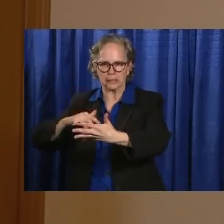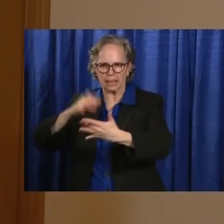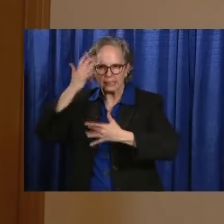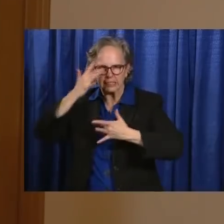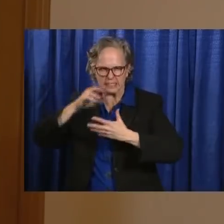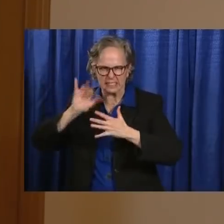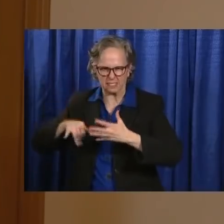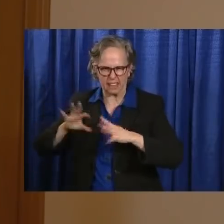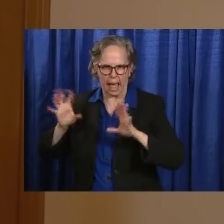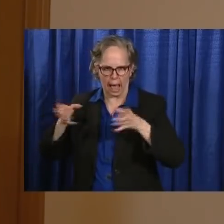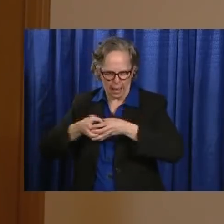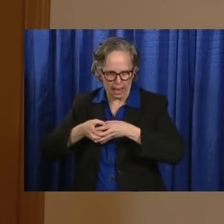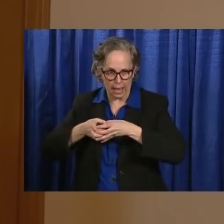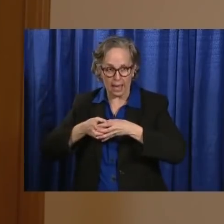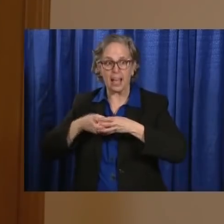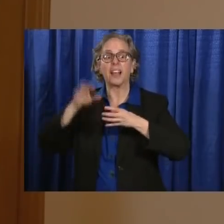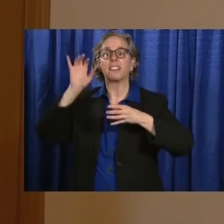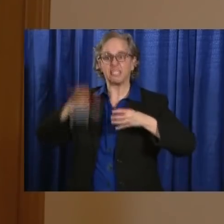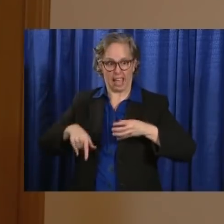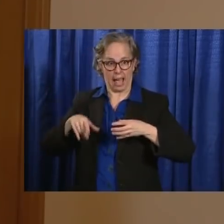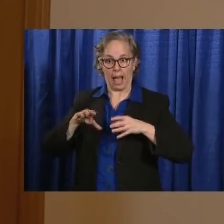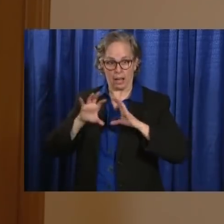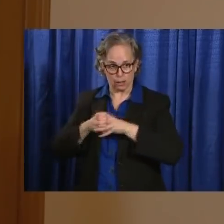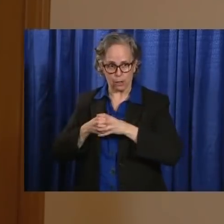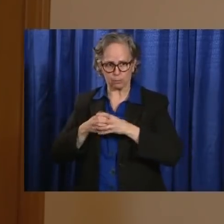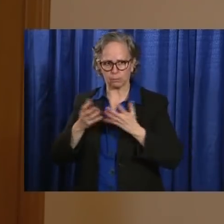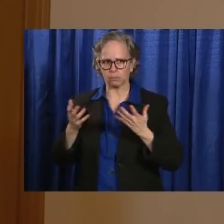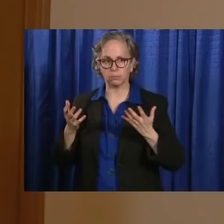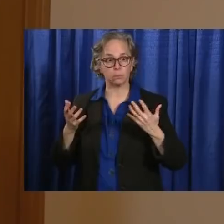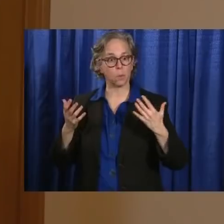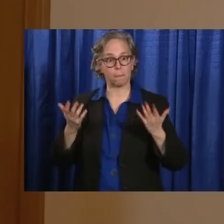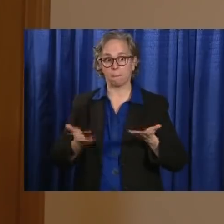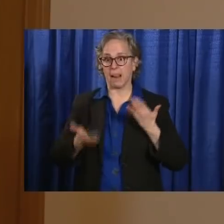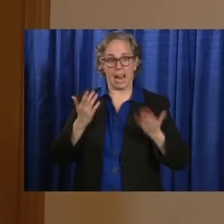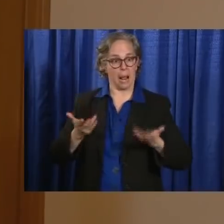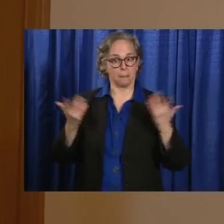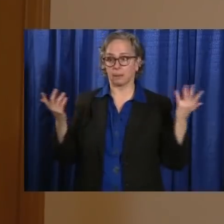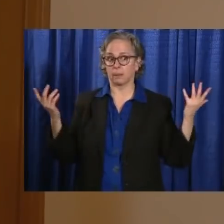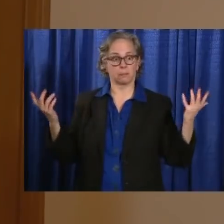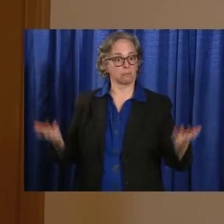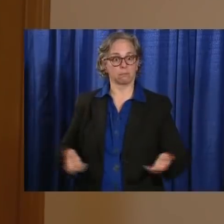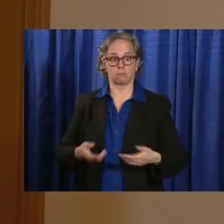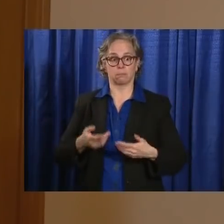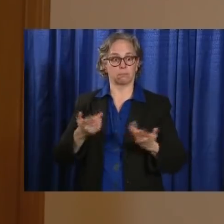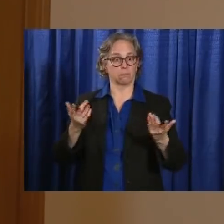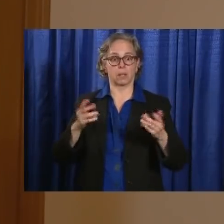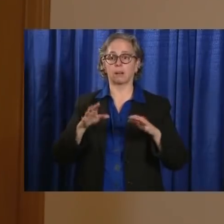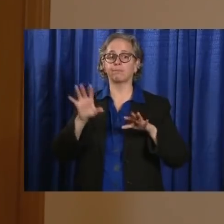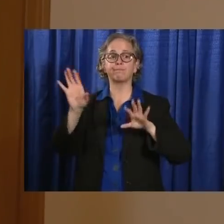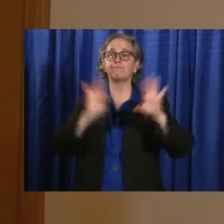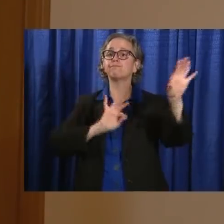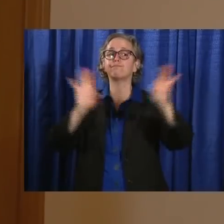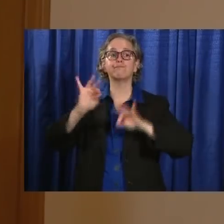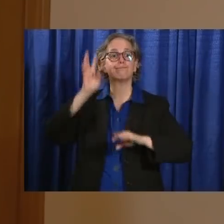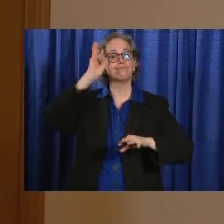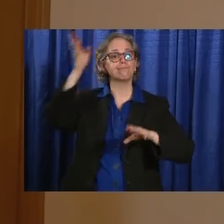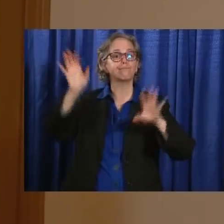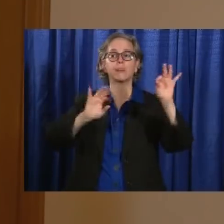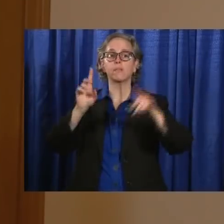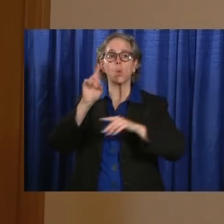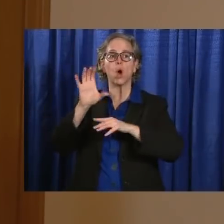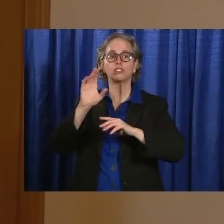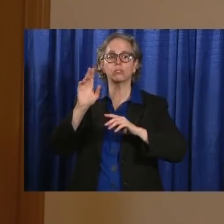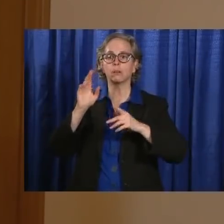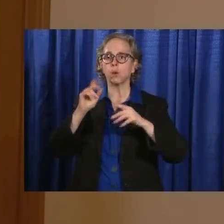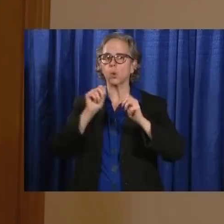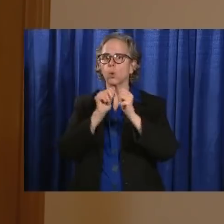our hands is enough testing, so we might just start with a random sample of 100 innocent, asymptomatic people. You'll